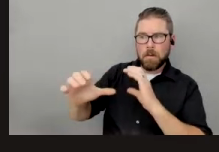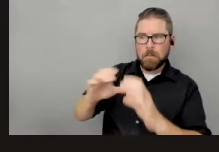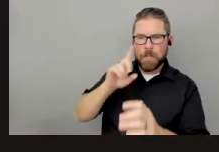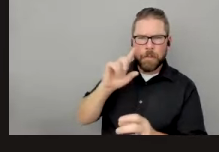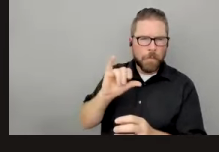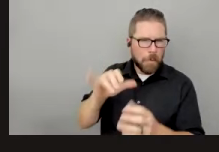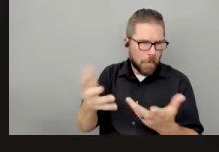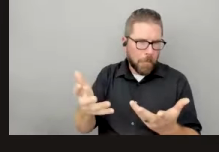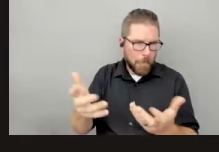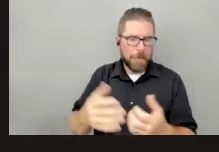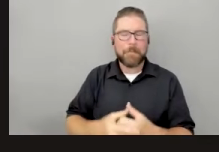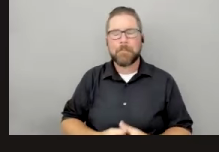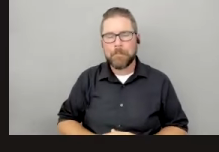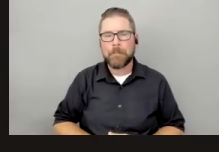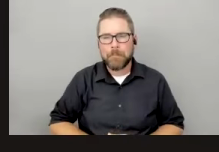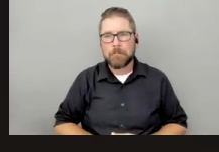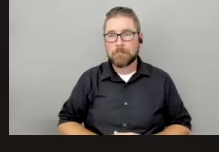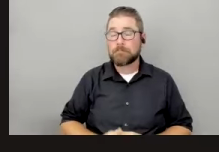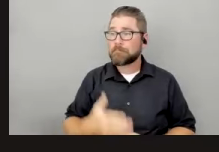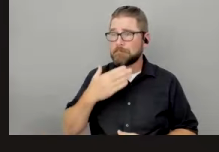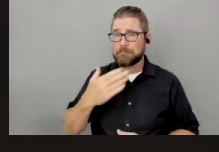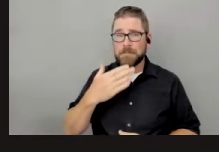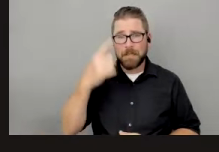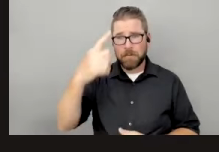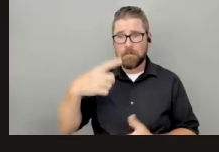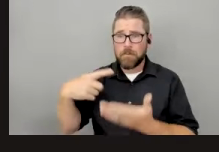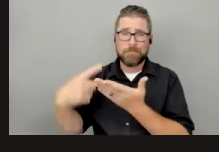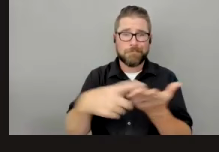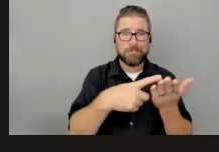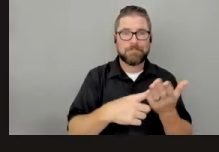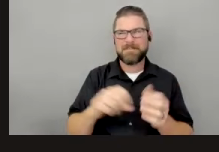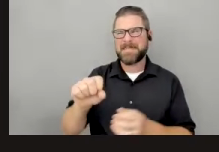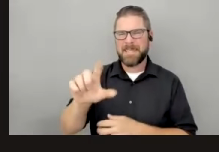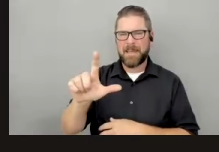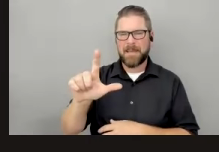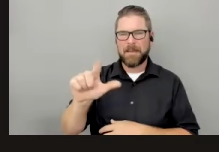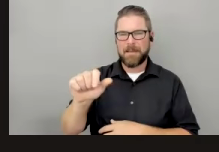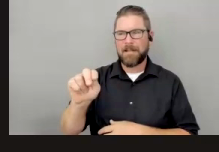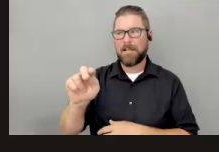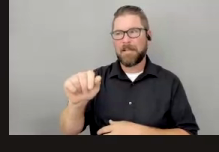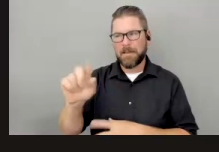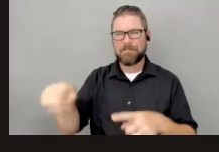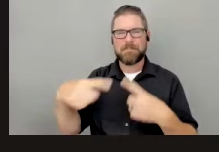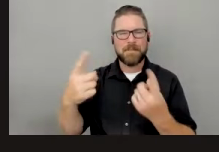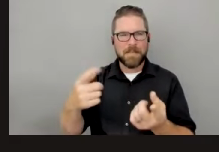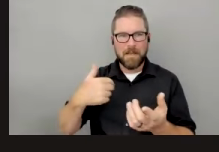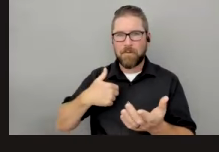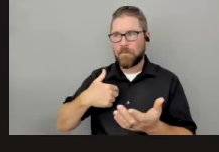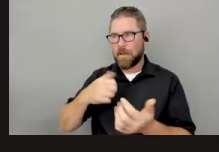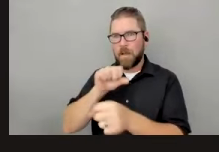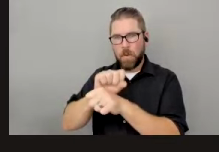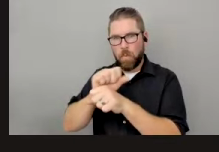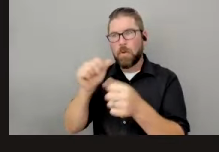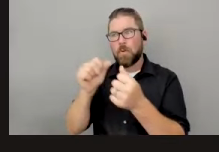Yes. So thank you for the discussion. Yes, I have worked with Lana on some cases or some incidents. So